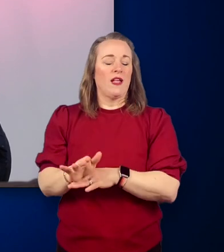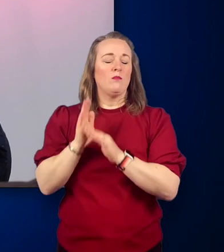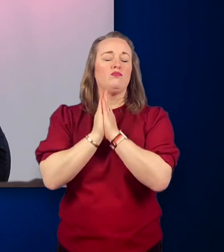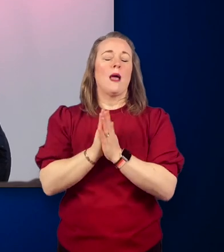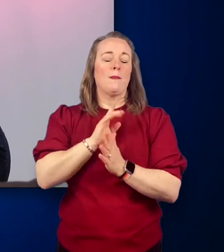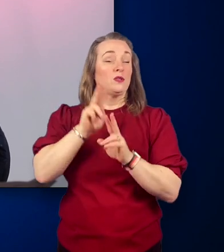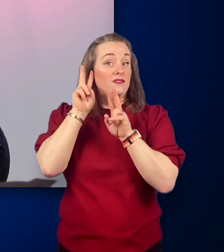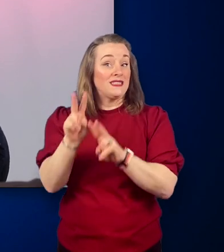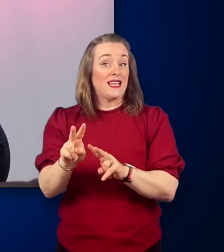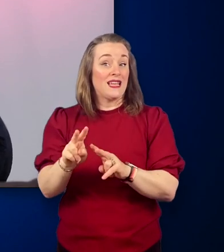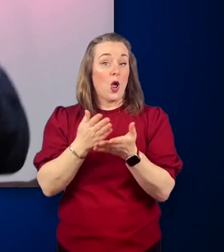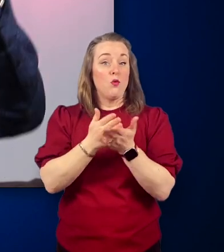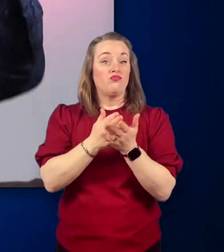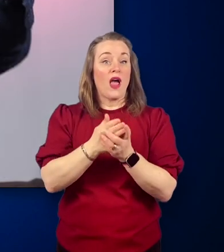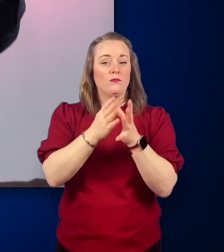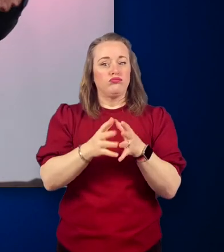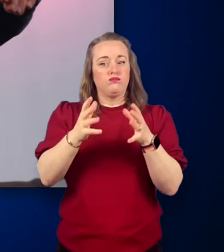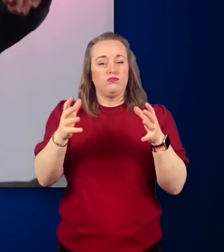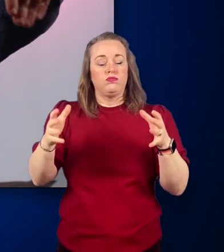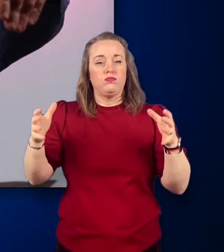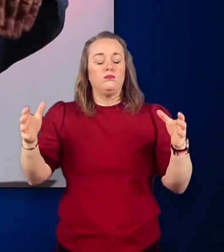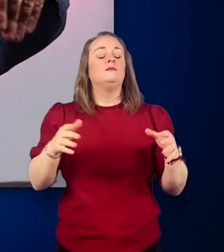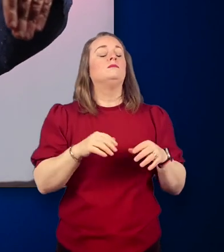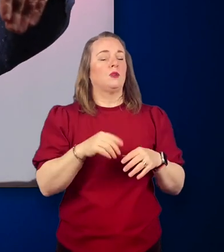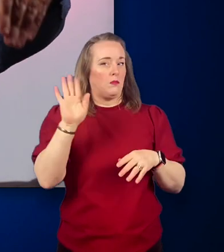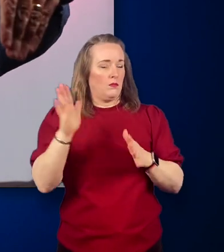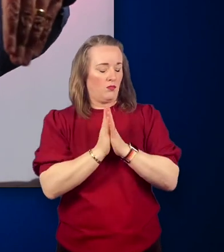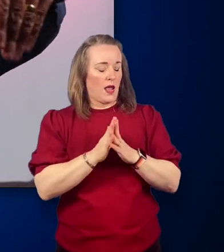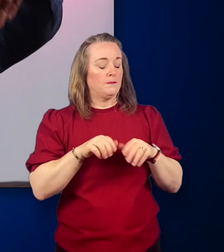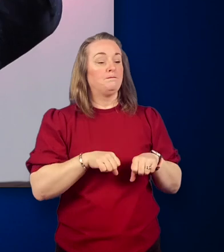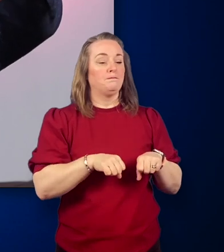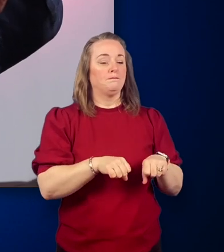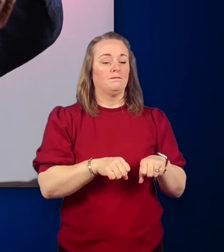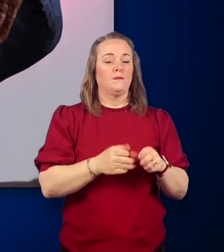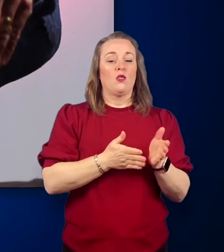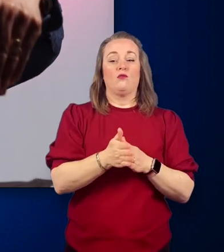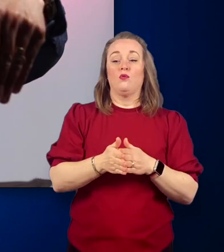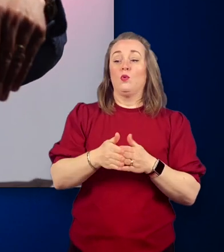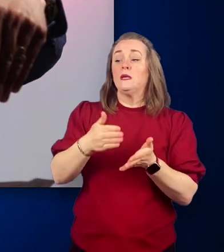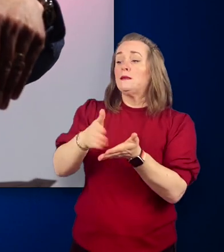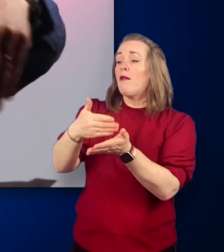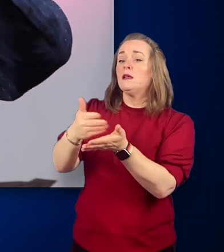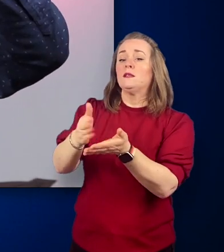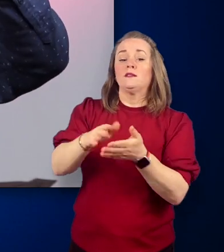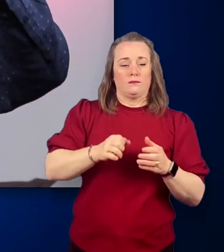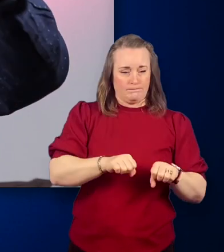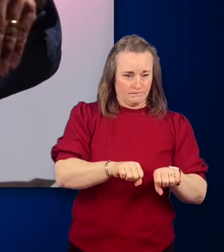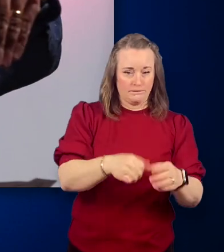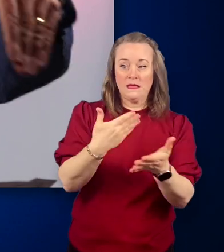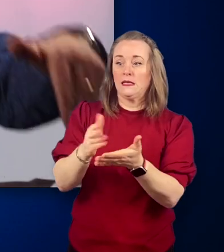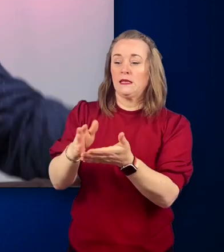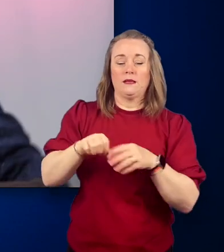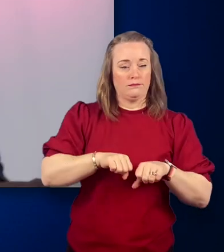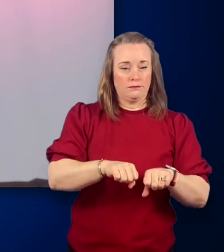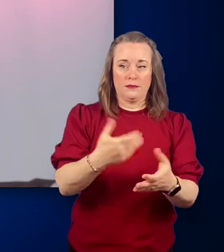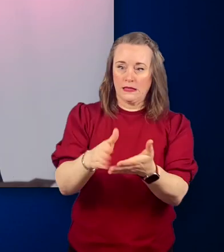multiplied. And when he got to the end of the carriages, he discovered that he had a few croissants left and everybody